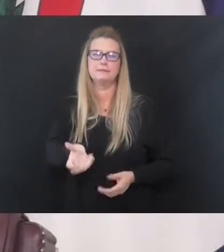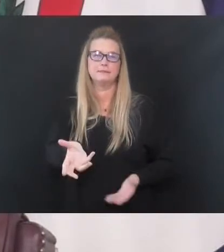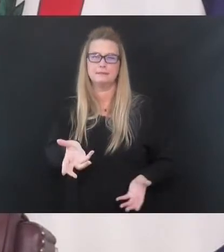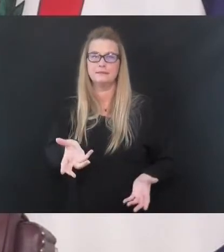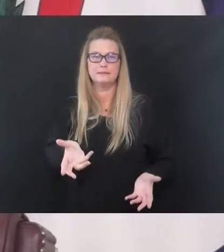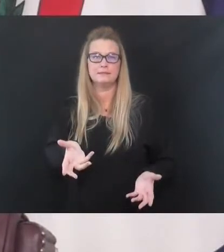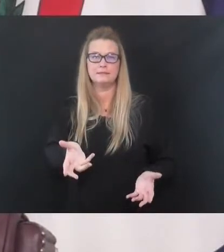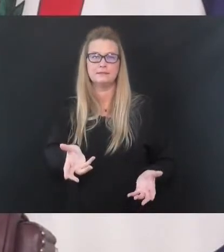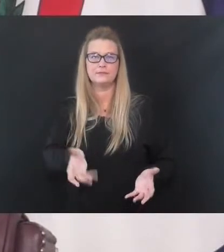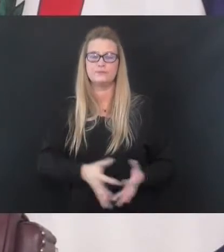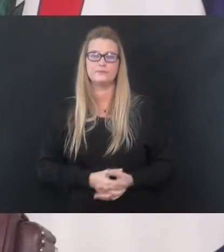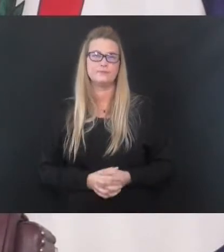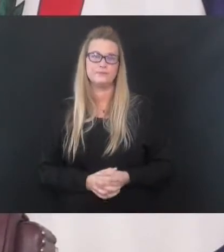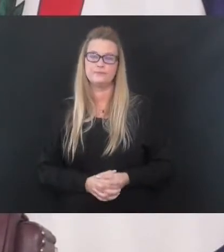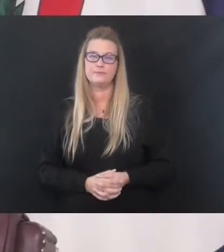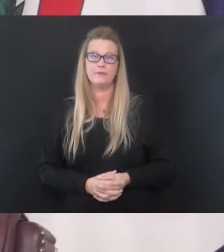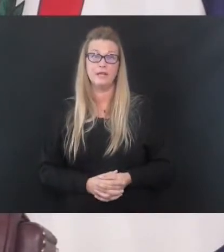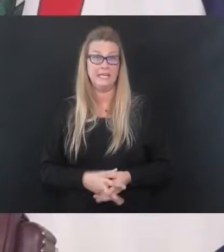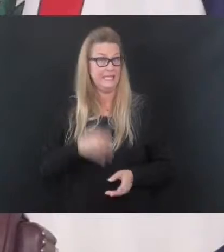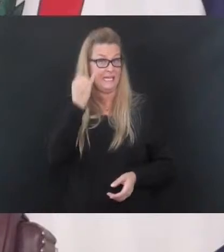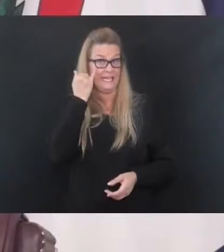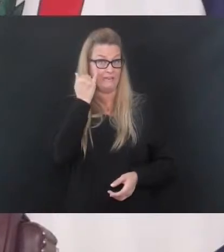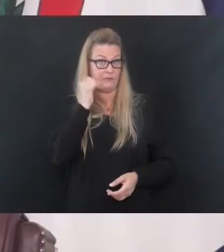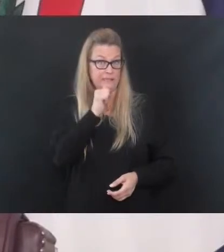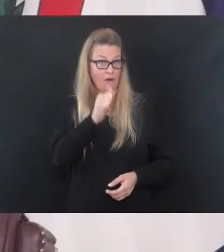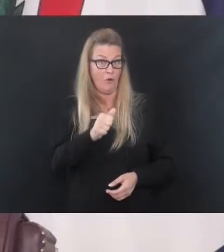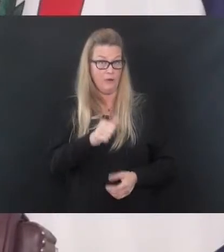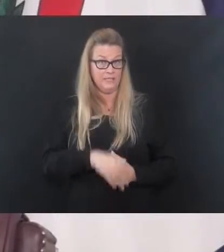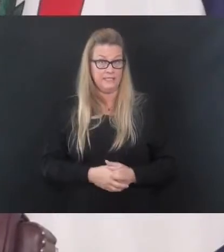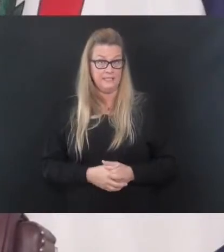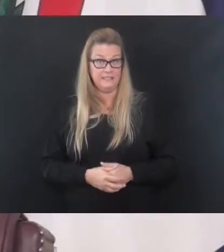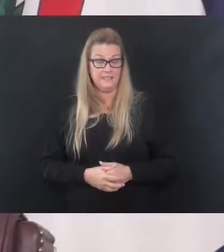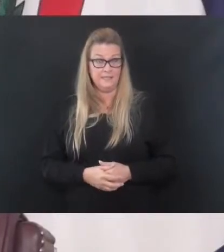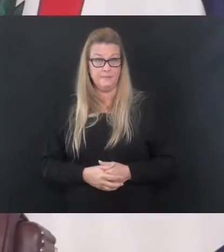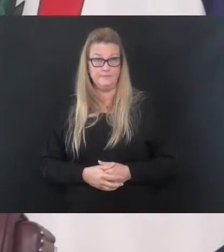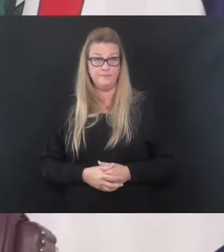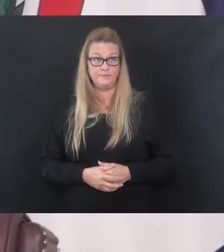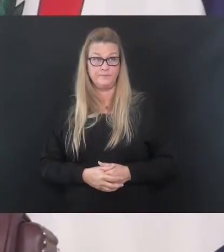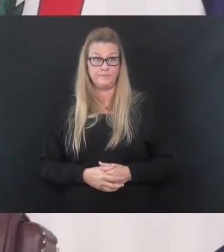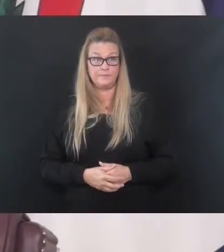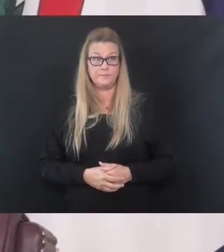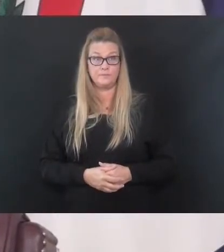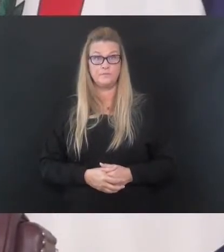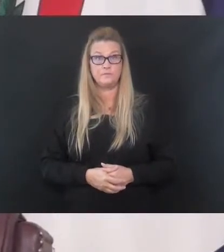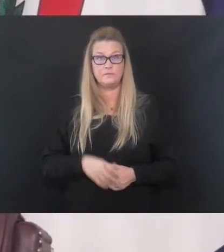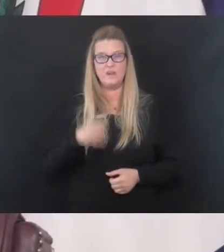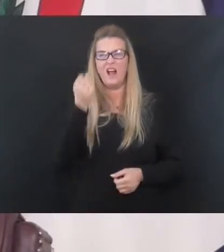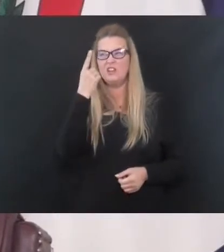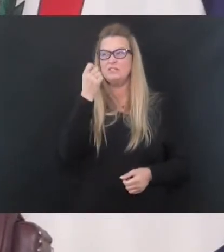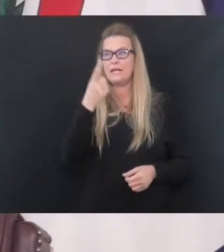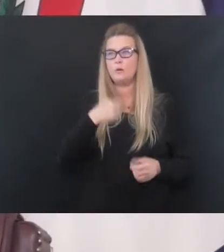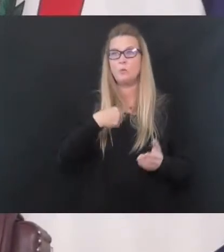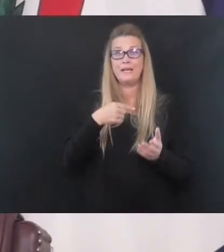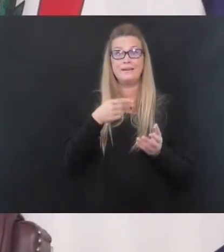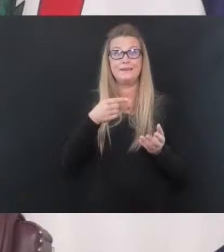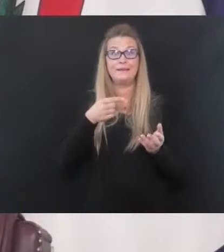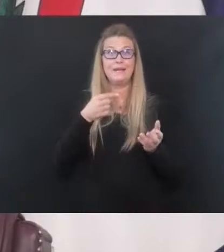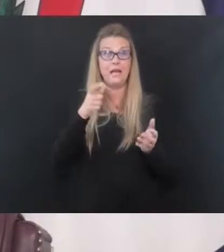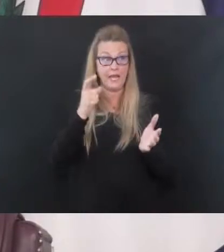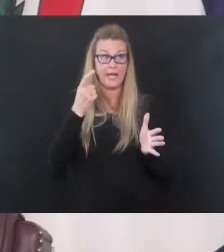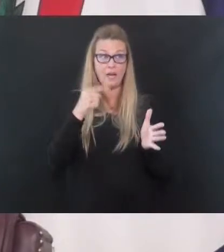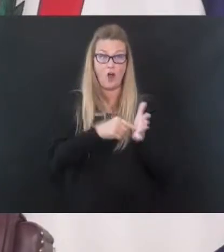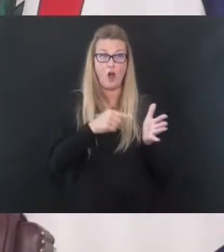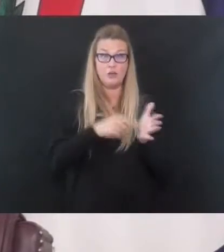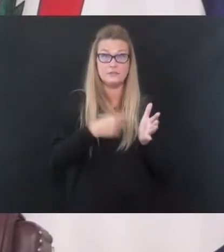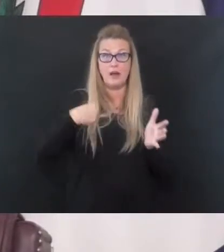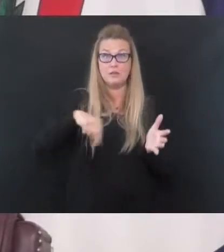imagine. If we don't do that, just think what we're spending every day on testing. Just think about this